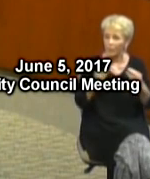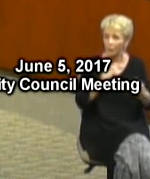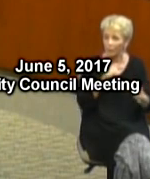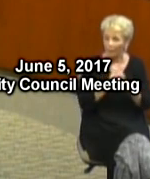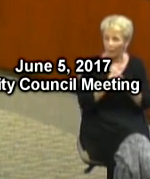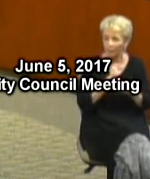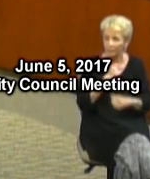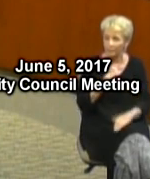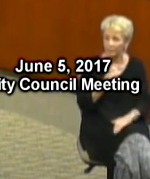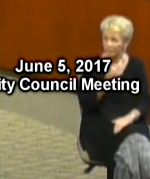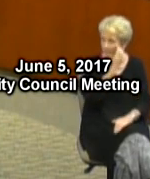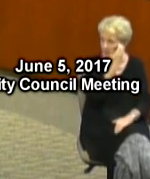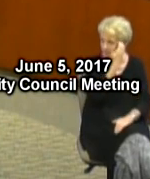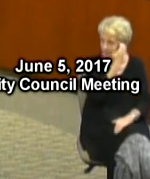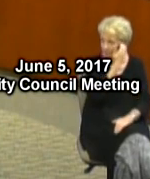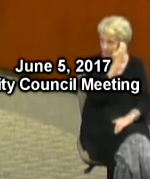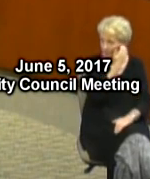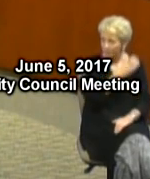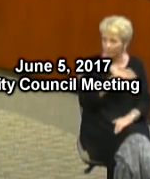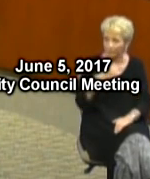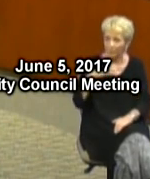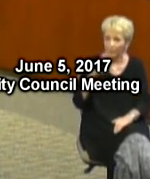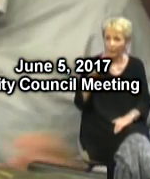Again, Councilman Cantrell